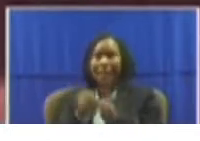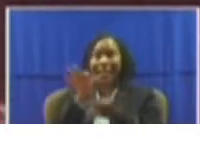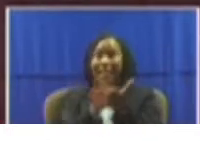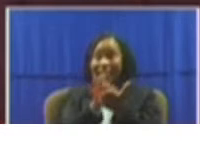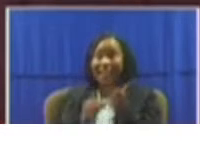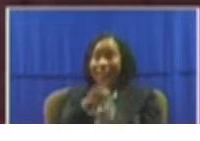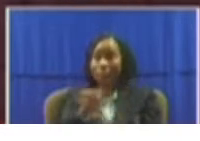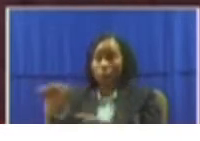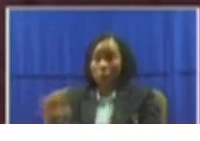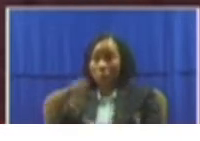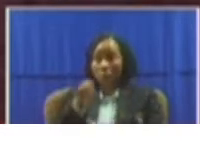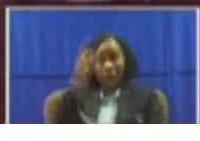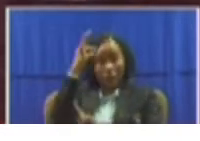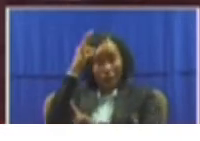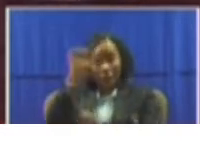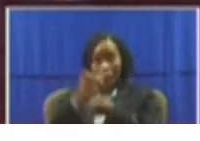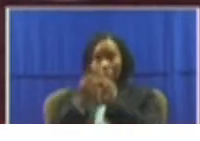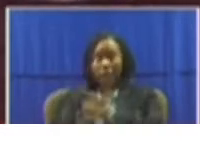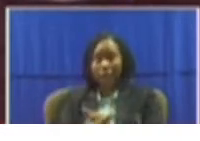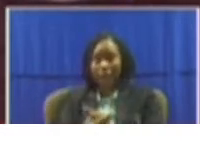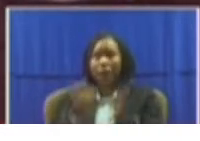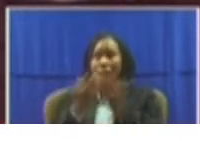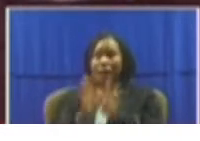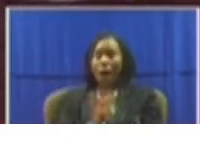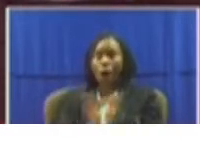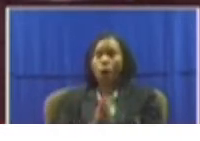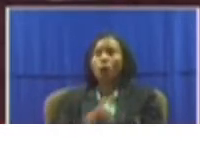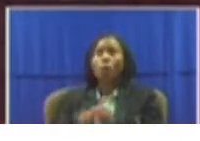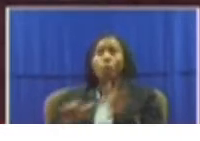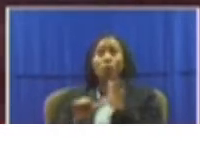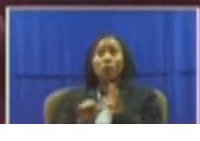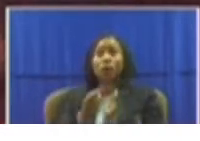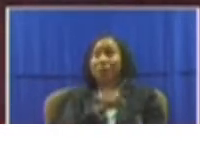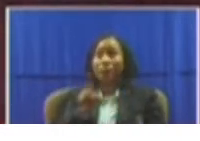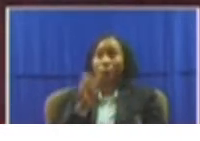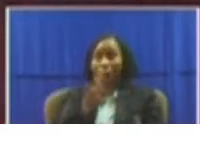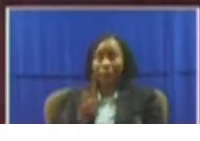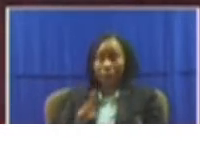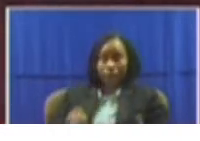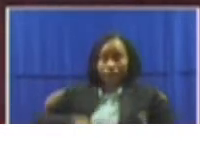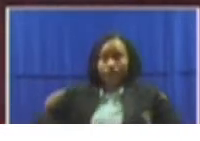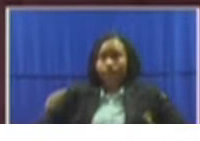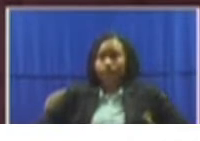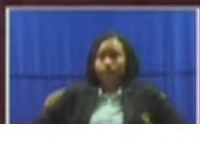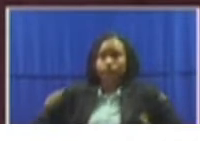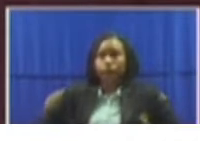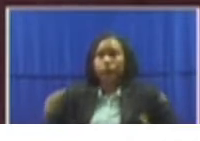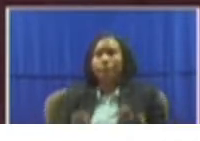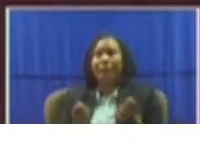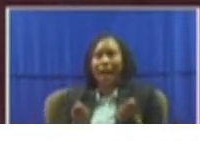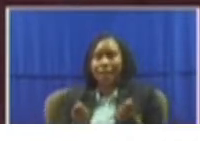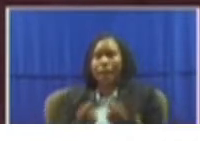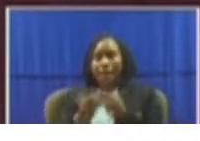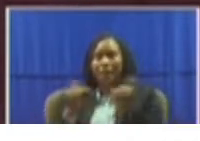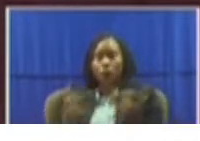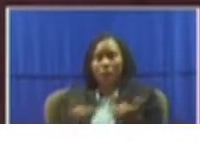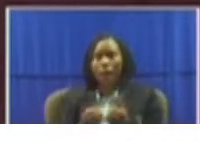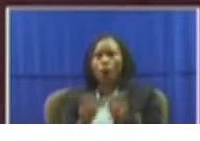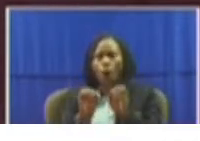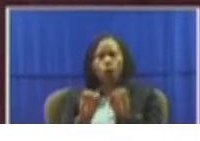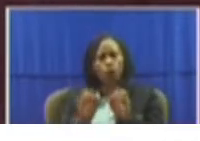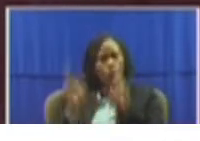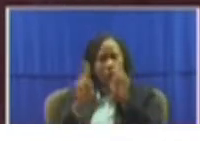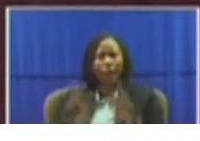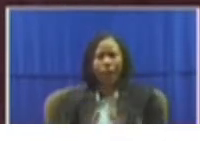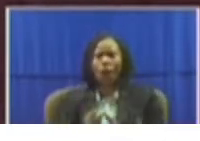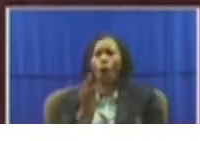and only cares about lining the pockets of the political elite. However, today presents a unique opportunity, not only